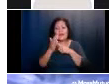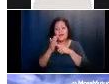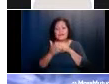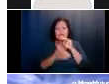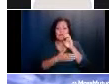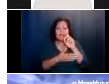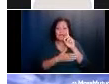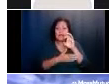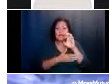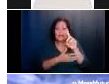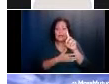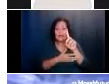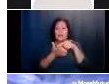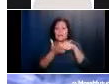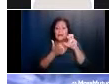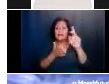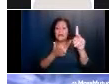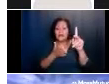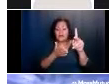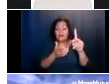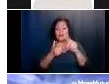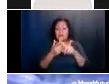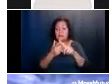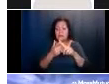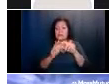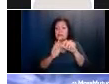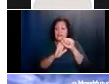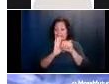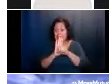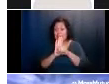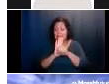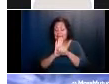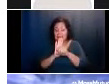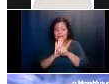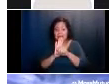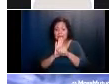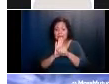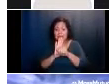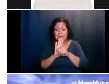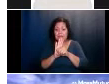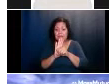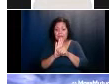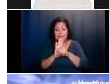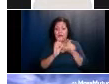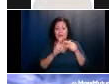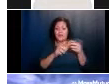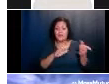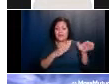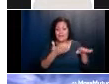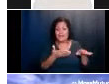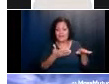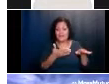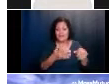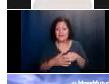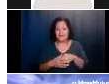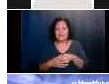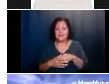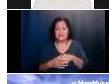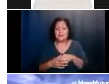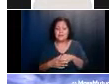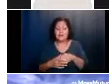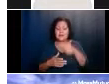payback, which is a reimbursement to the state upon the beneficiary's passing. So